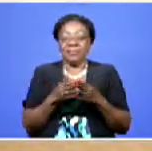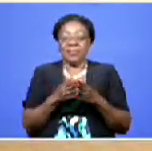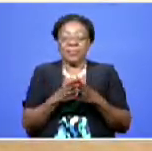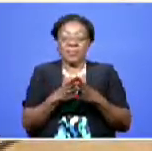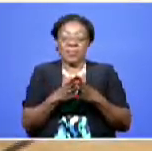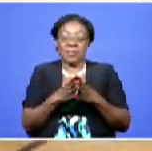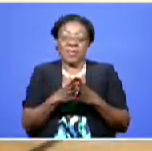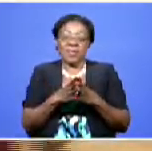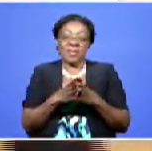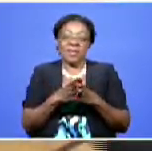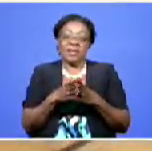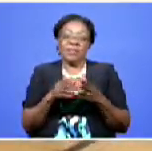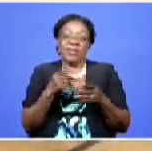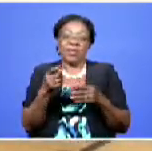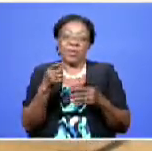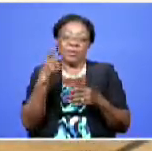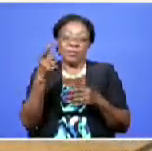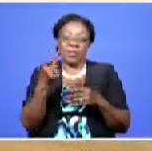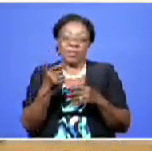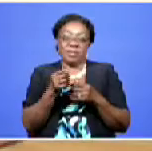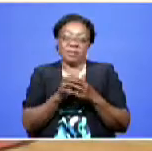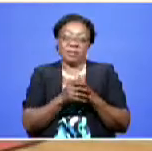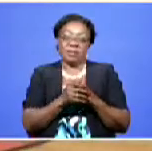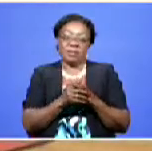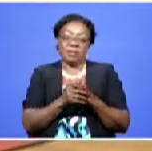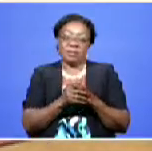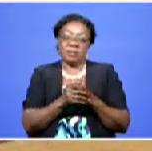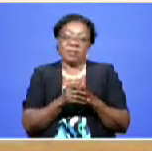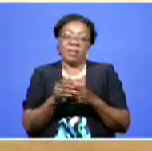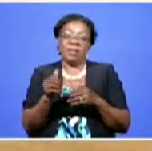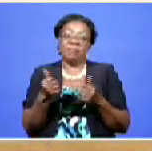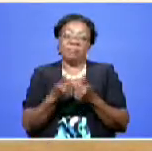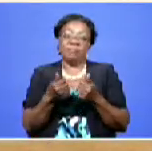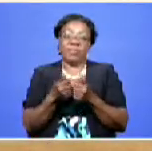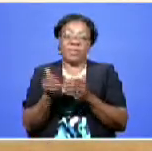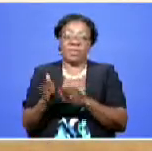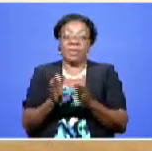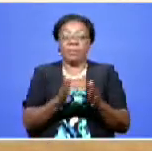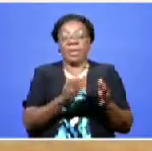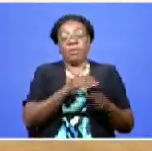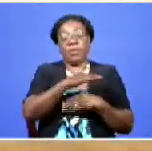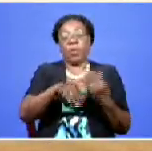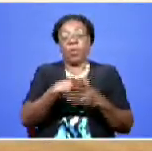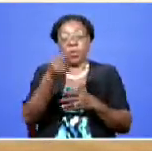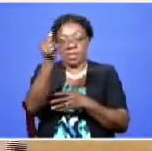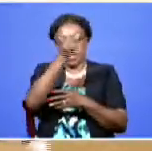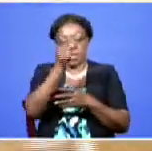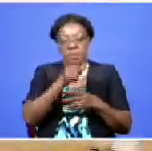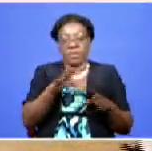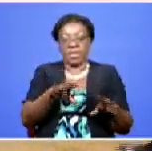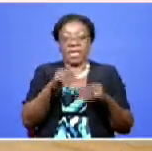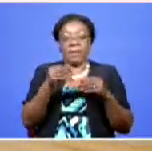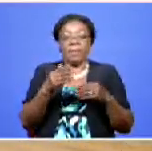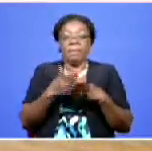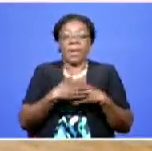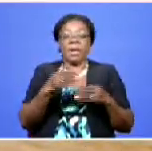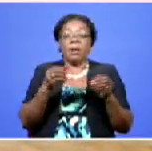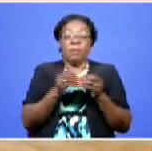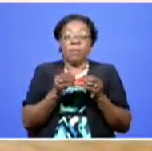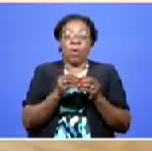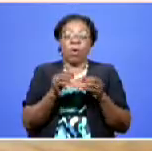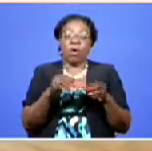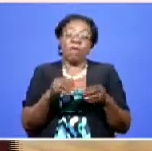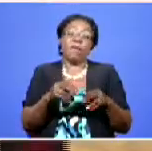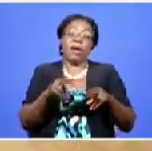to closer than we thought it would have. That's actually our game plan throughout the whole season, is to get more of our bench players and our younger players